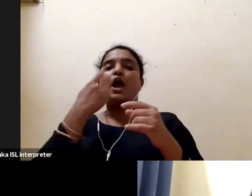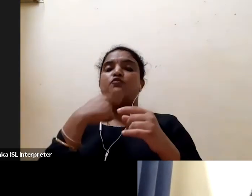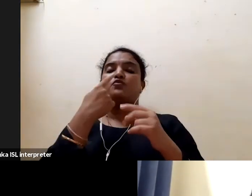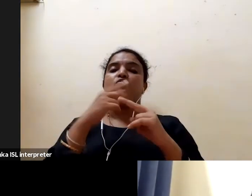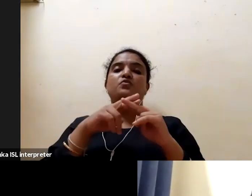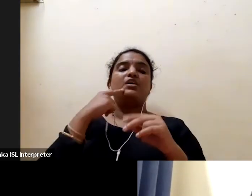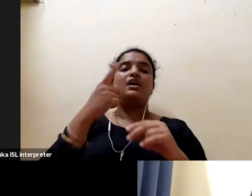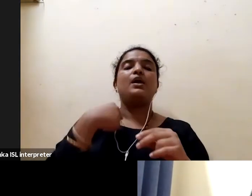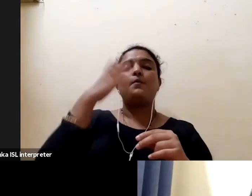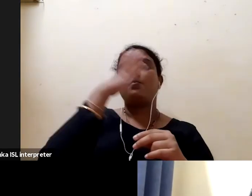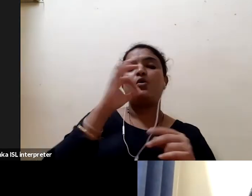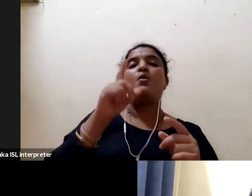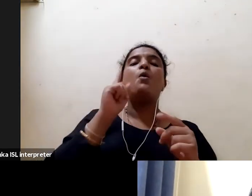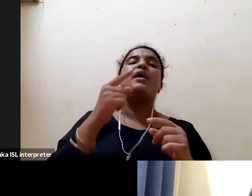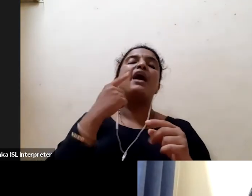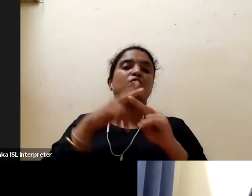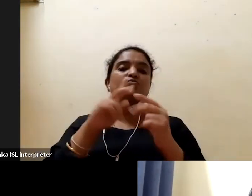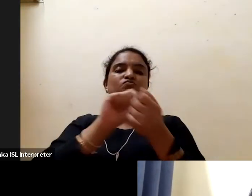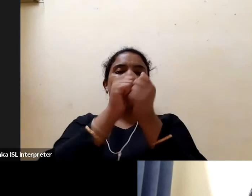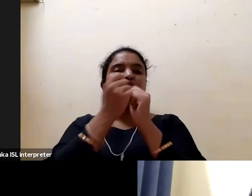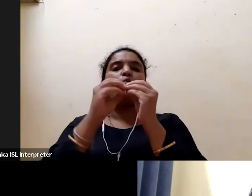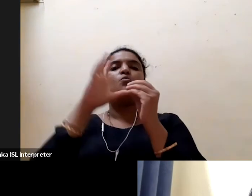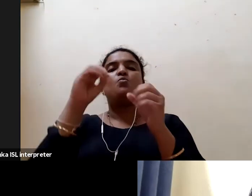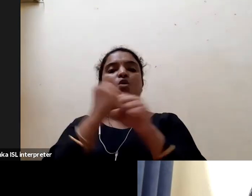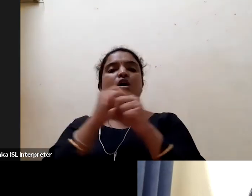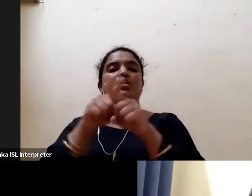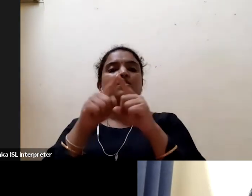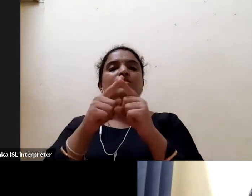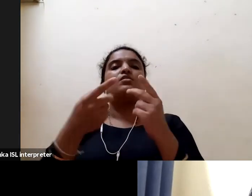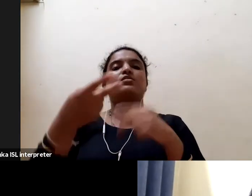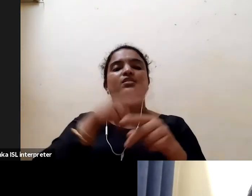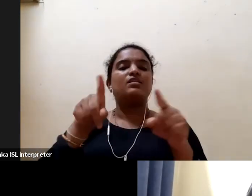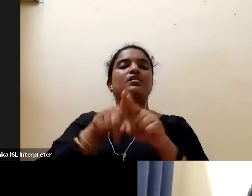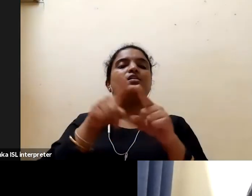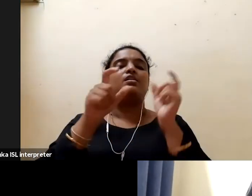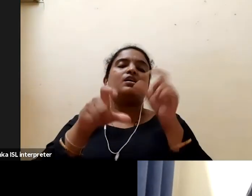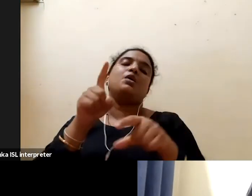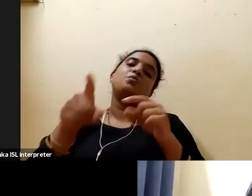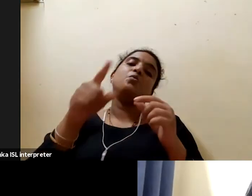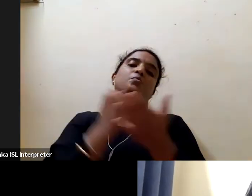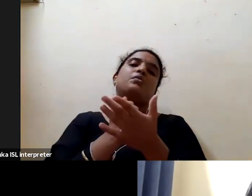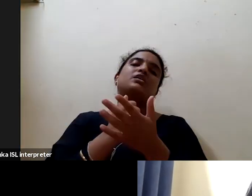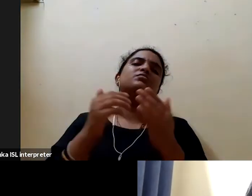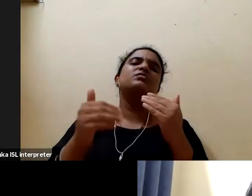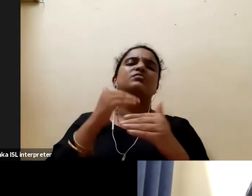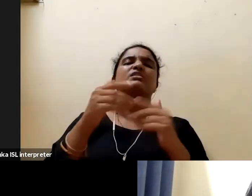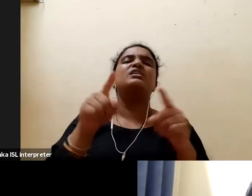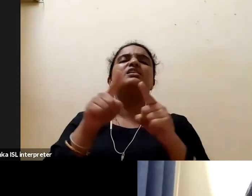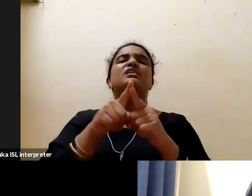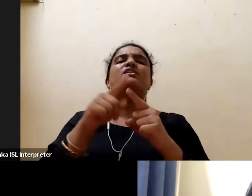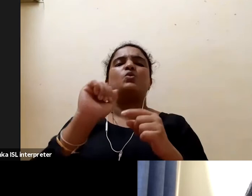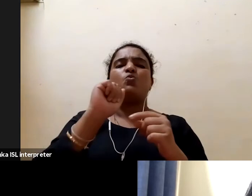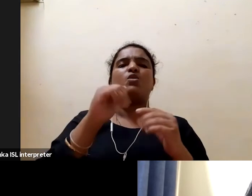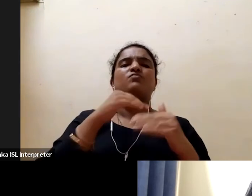traffic. But if you want to monetize your blog and make sure there's a ton of audience, then definitely retain some of these elements that